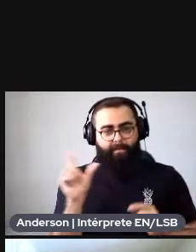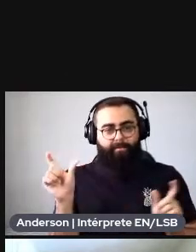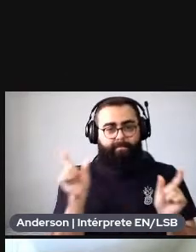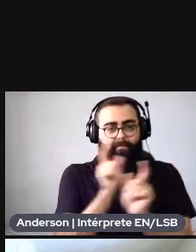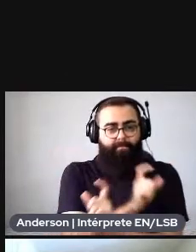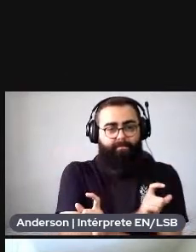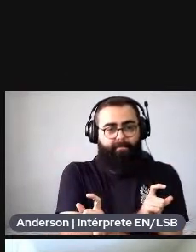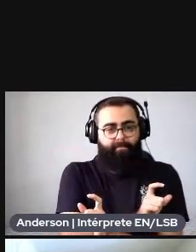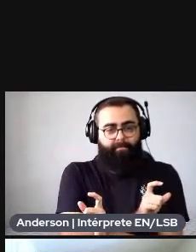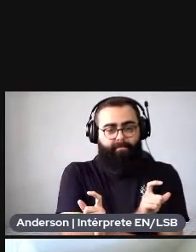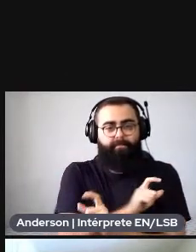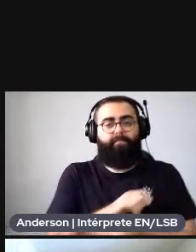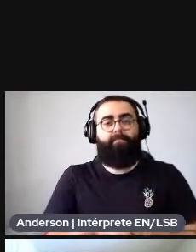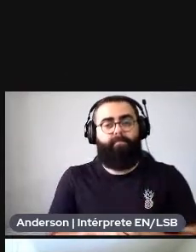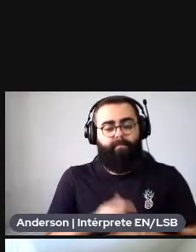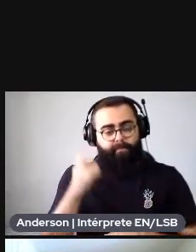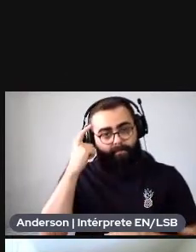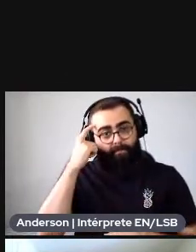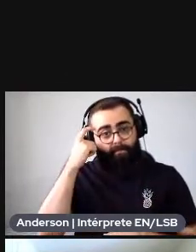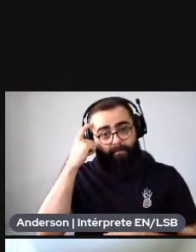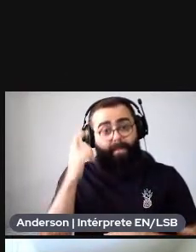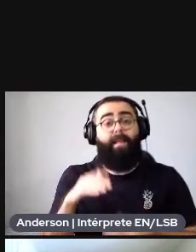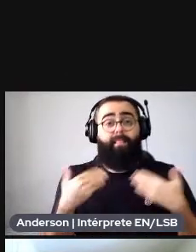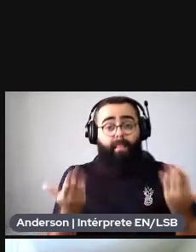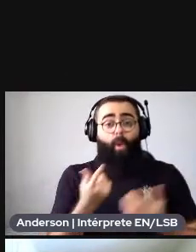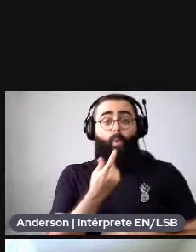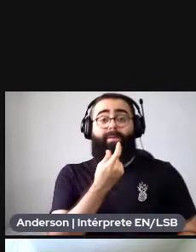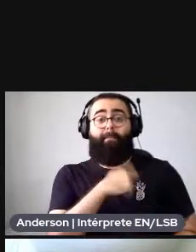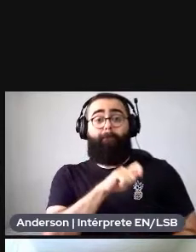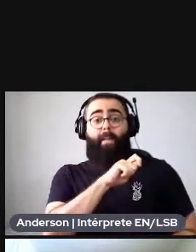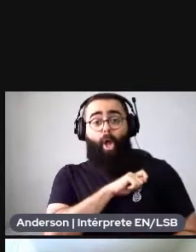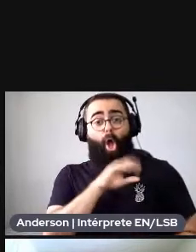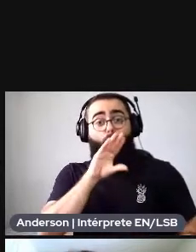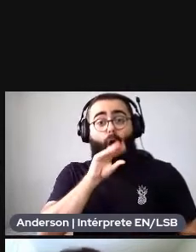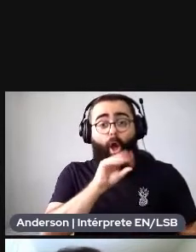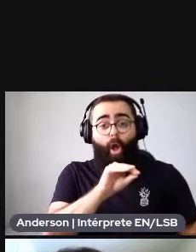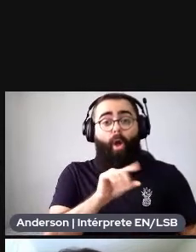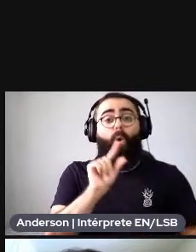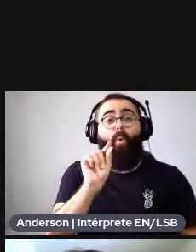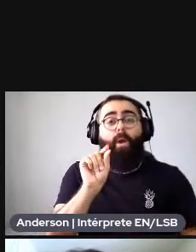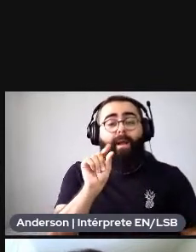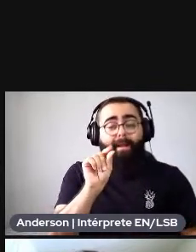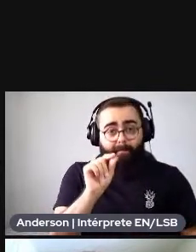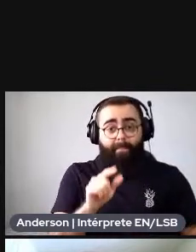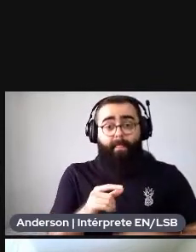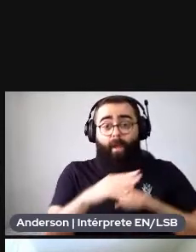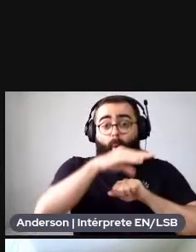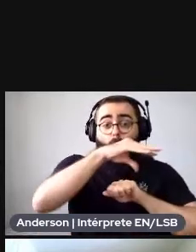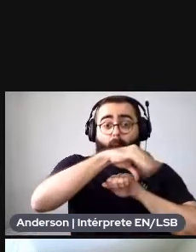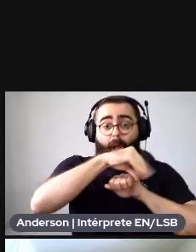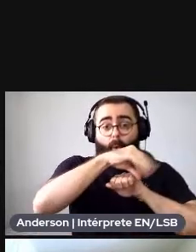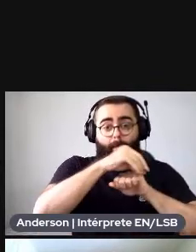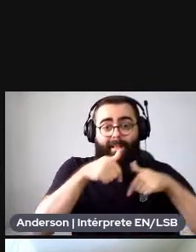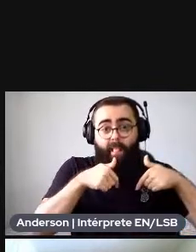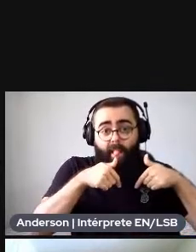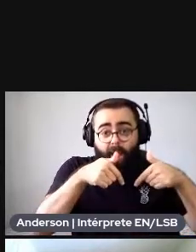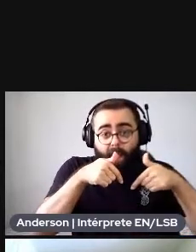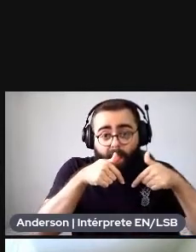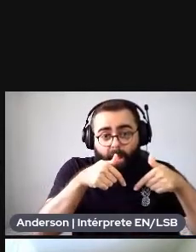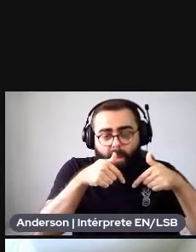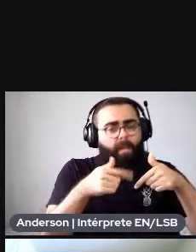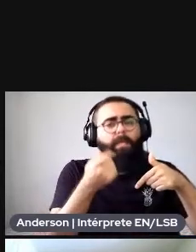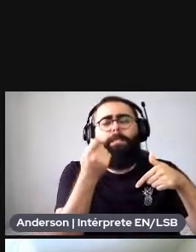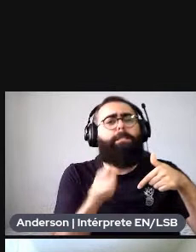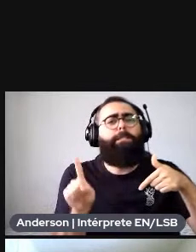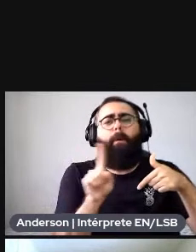Spanish, co-reference of actor argument requires non-finiteness, like in for, divertirme,